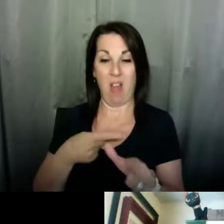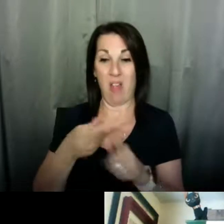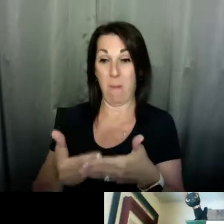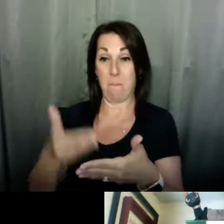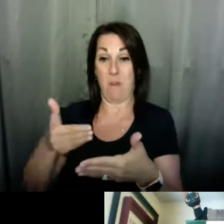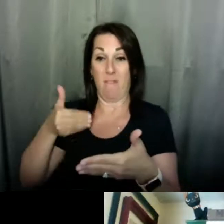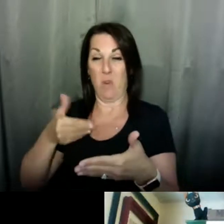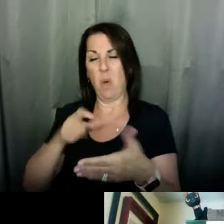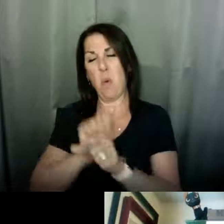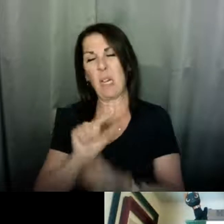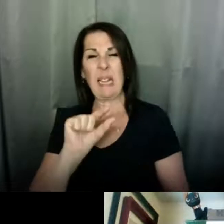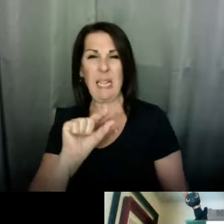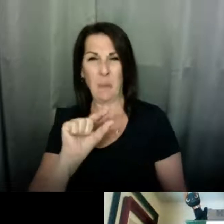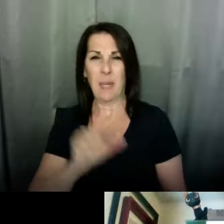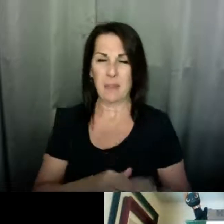working a little bit. So